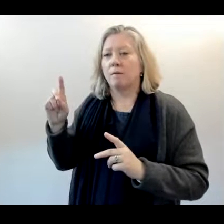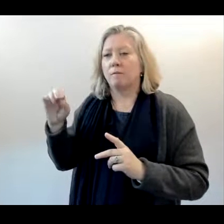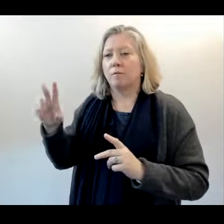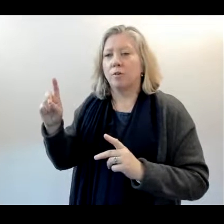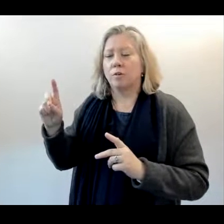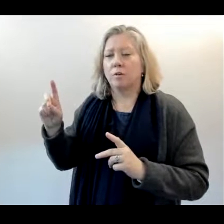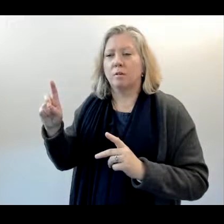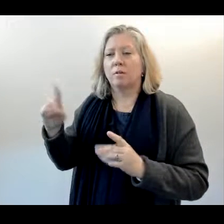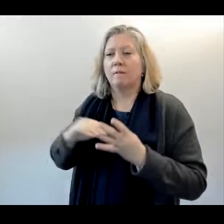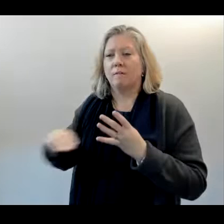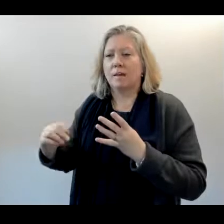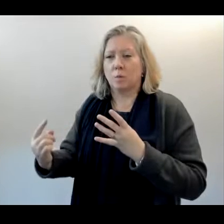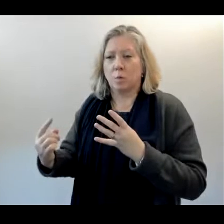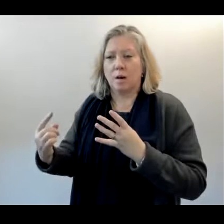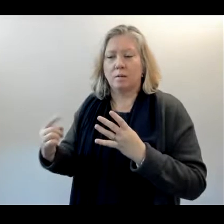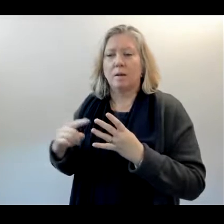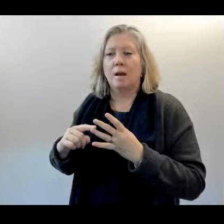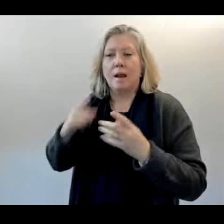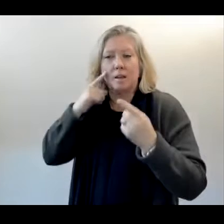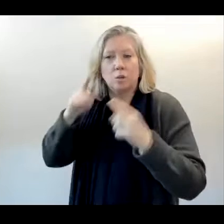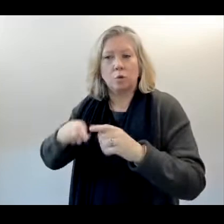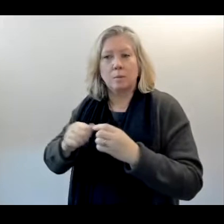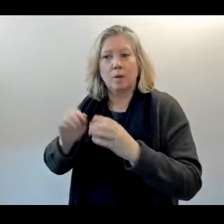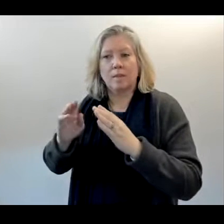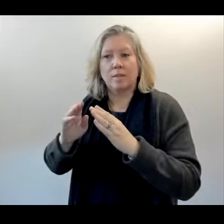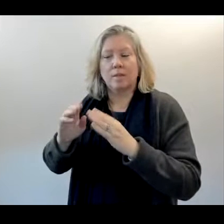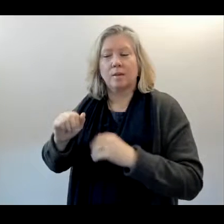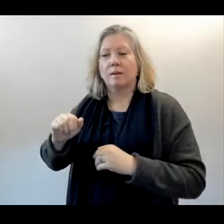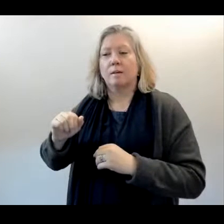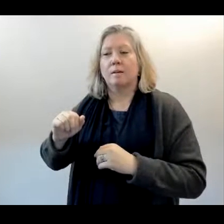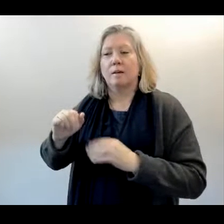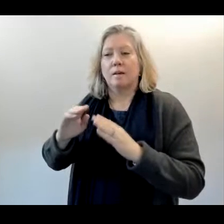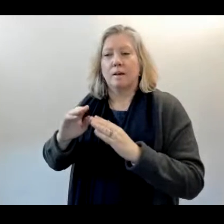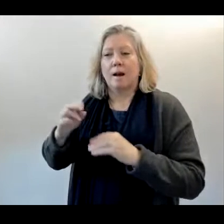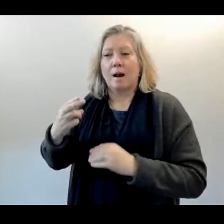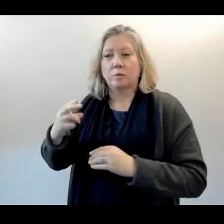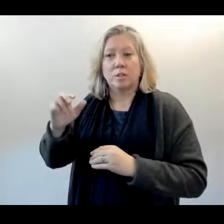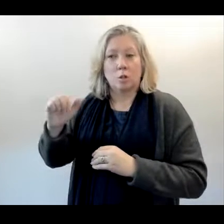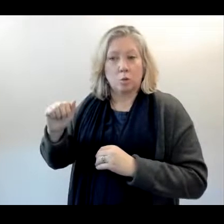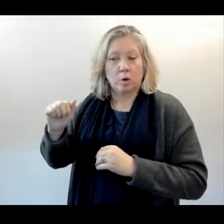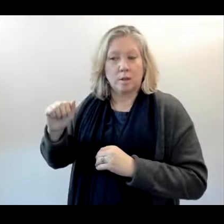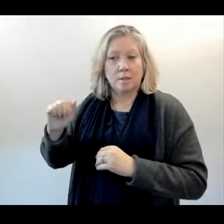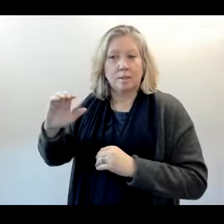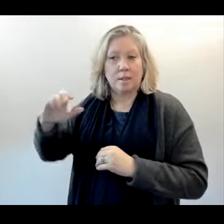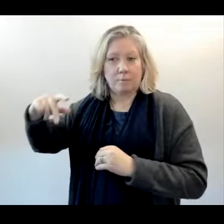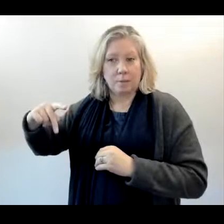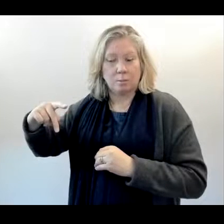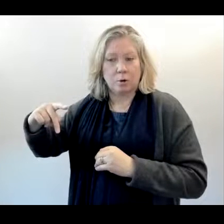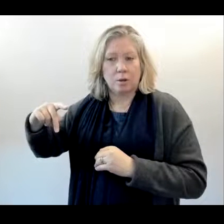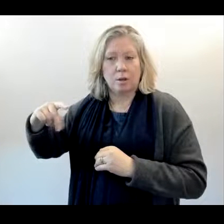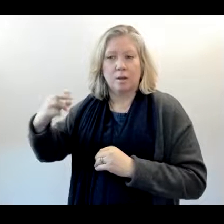An authorization to enter into an option agreement with the Housing Authority of the City of Pittsburgh for Bedford Choice Phase 4, Heron